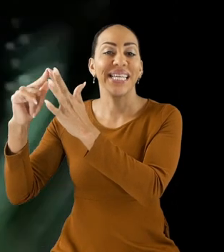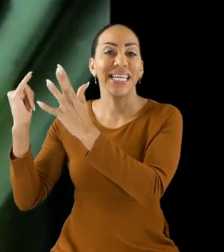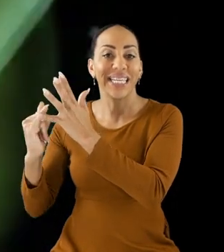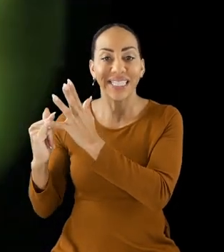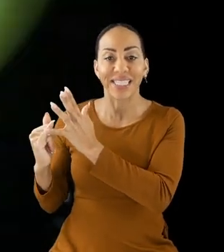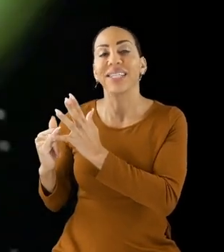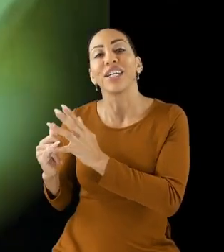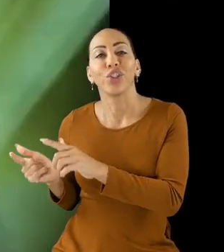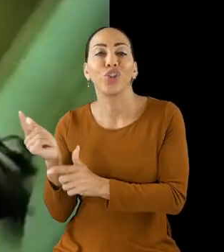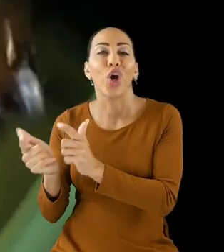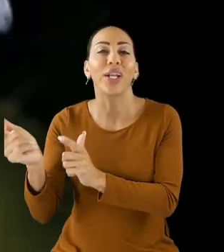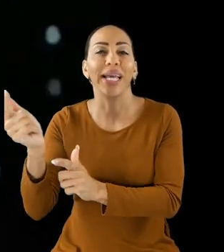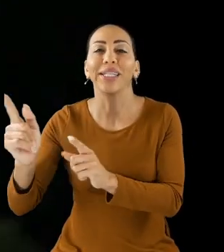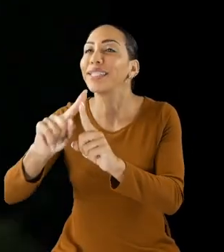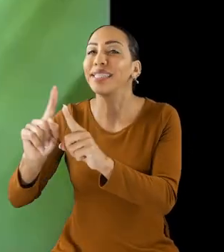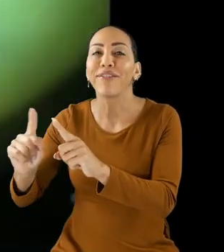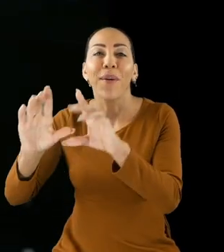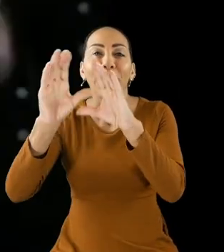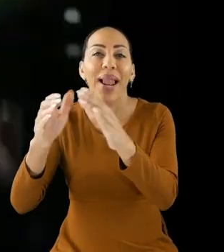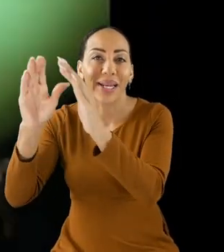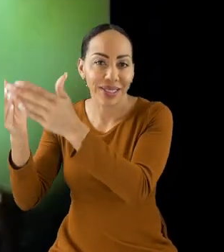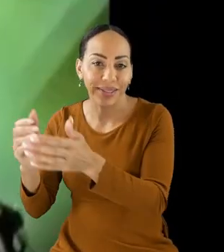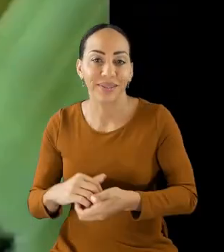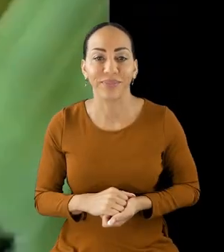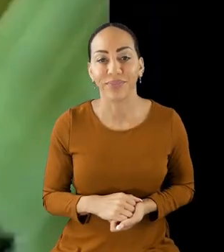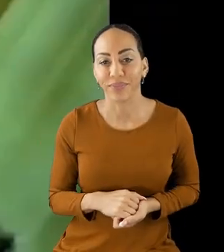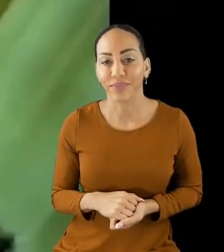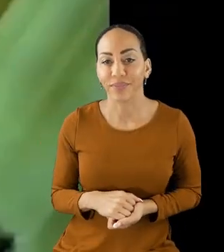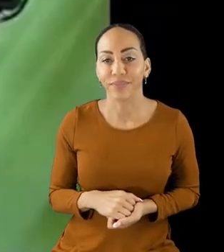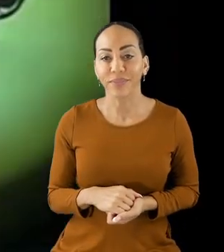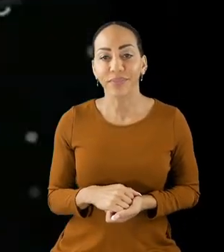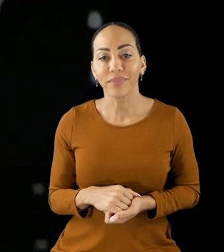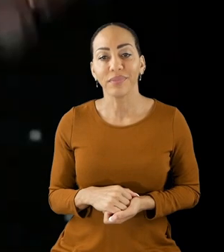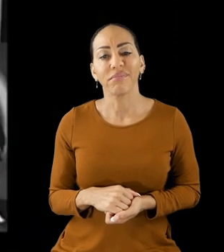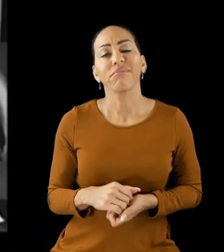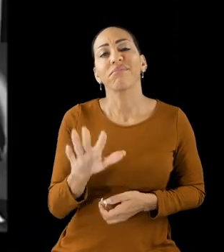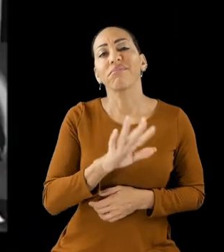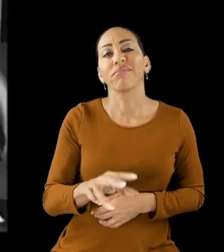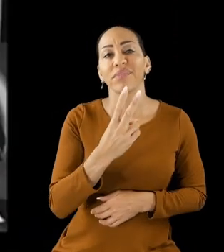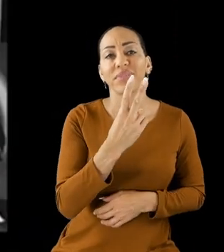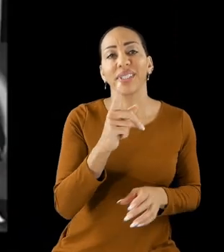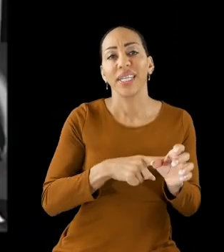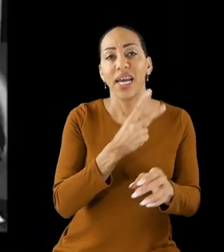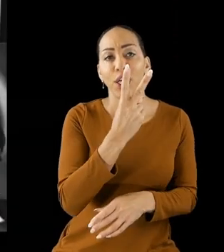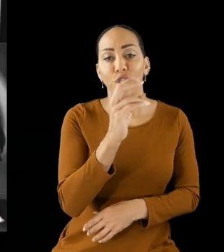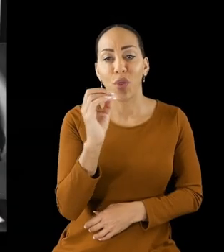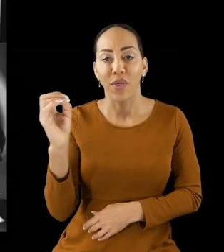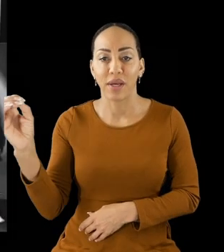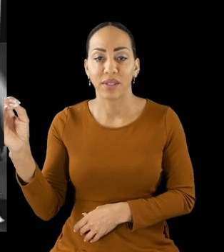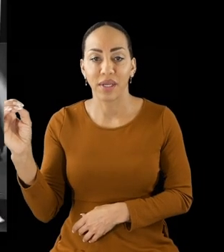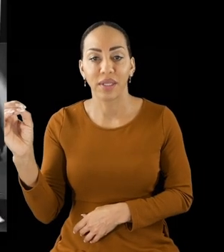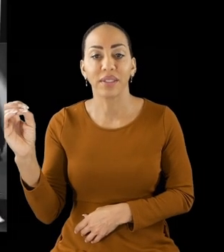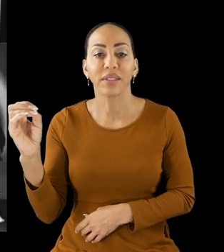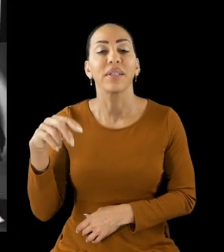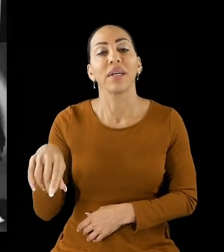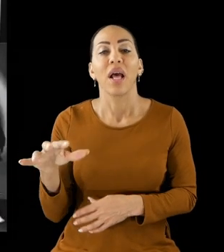gestures prompt planets to ascend and descend. In the year 2000,